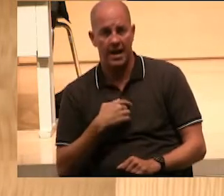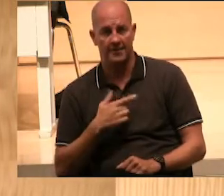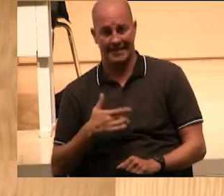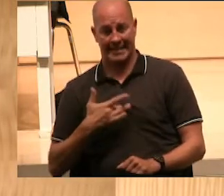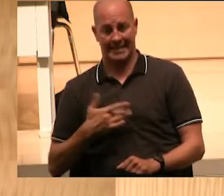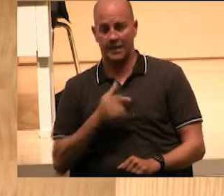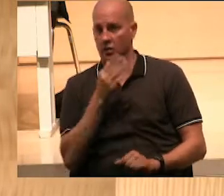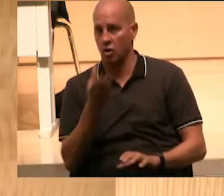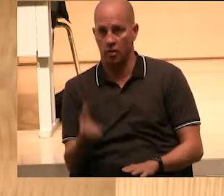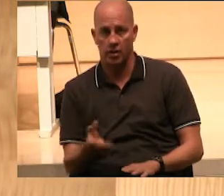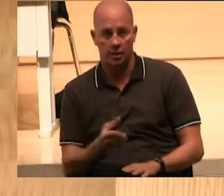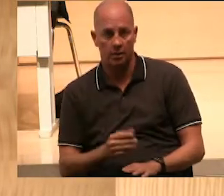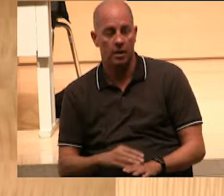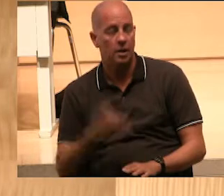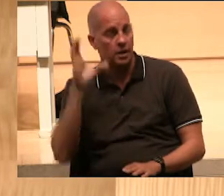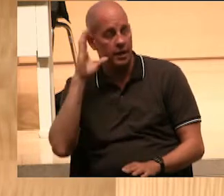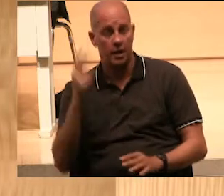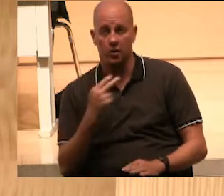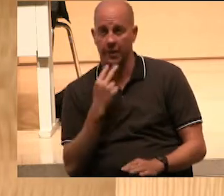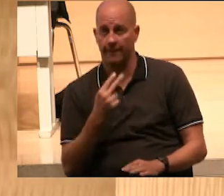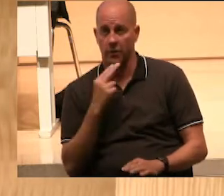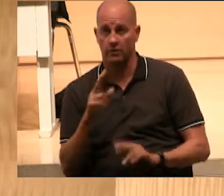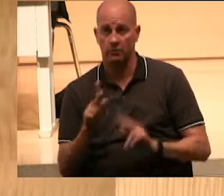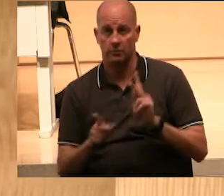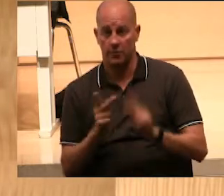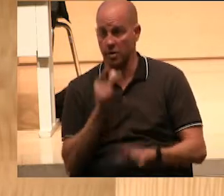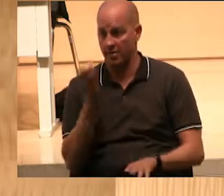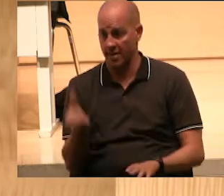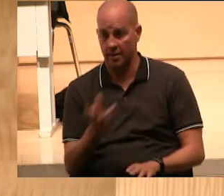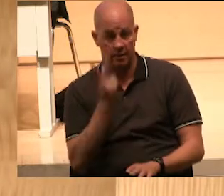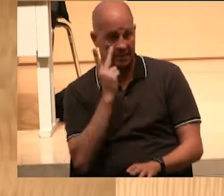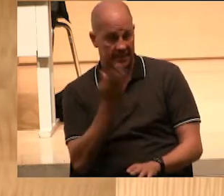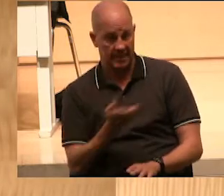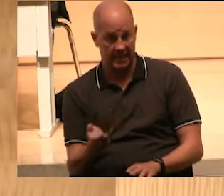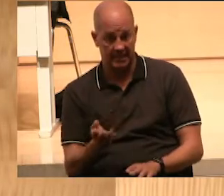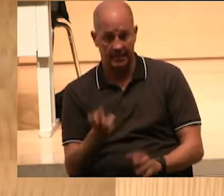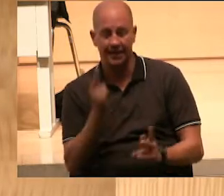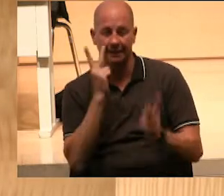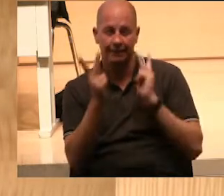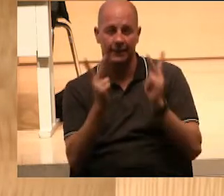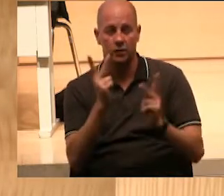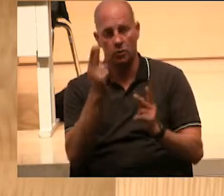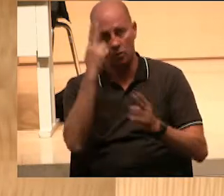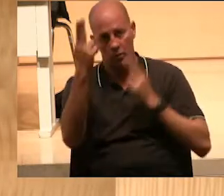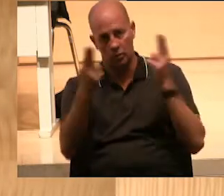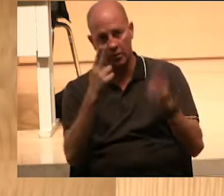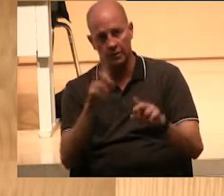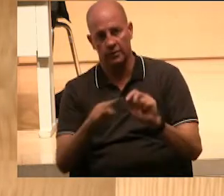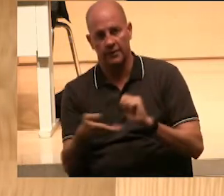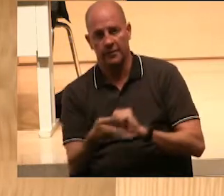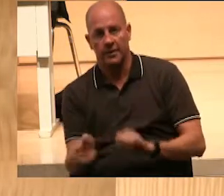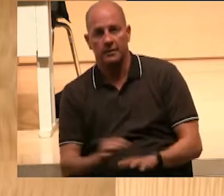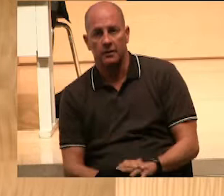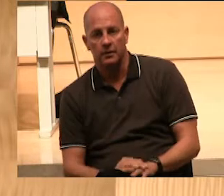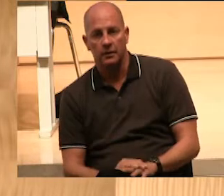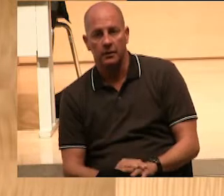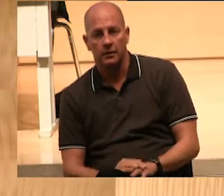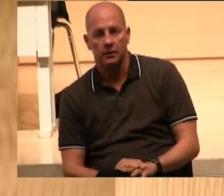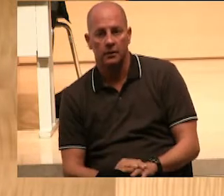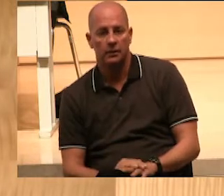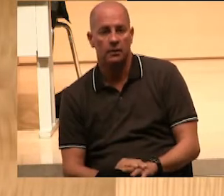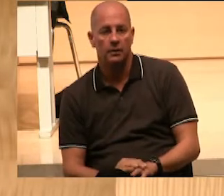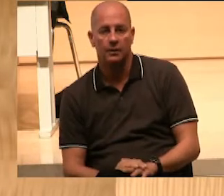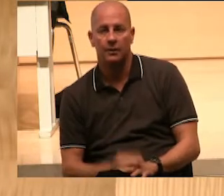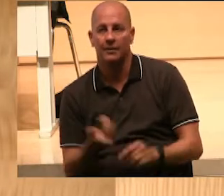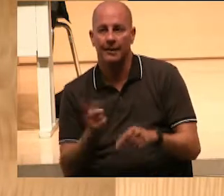there, so hearing voices when no one's present, seeing things, having visual hallucinations when nothing is there, or not being able